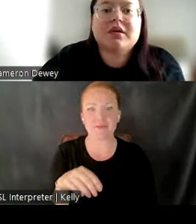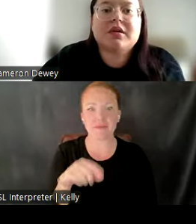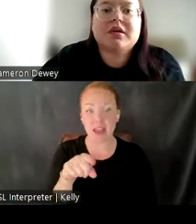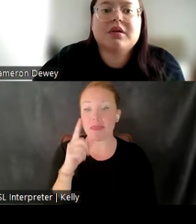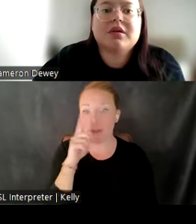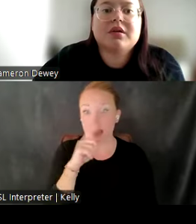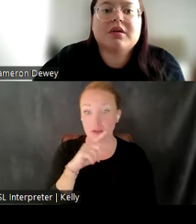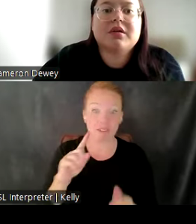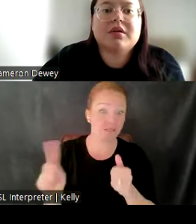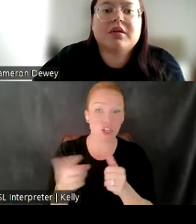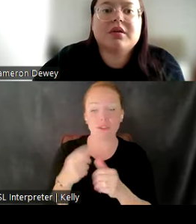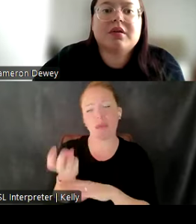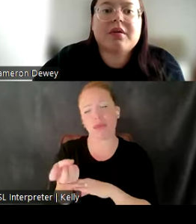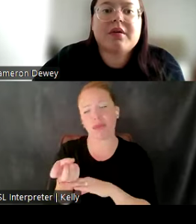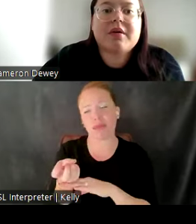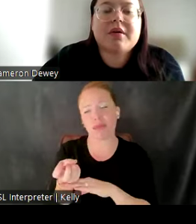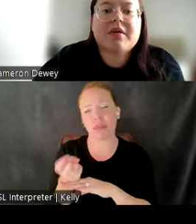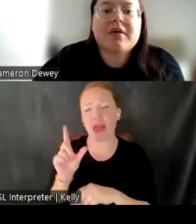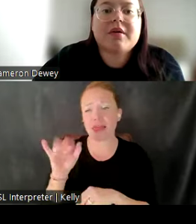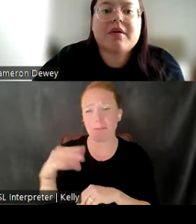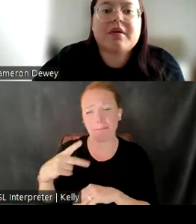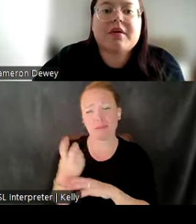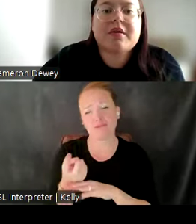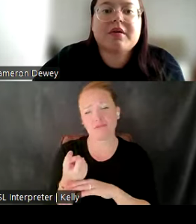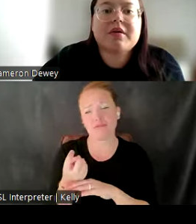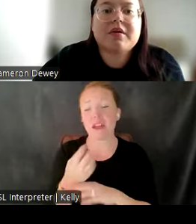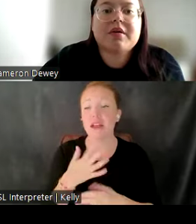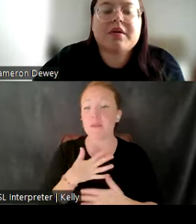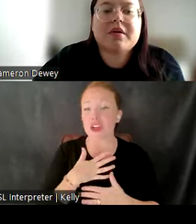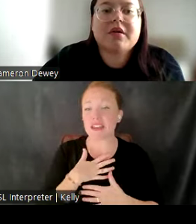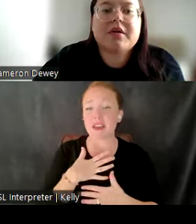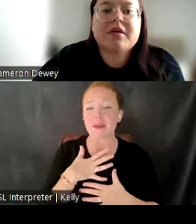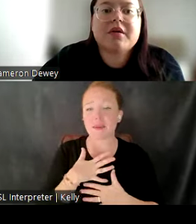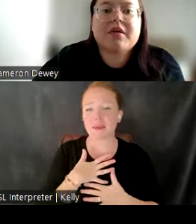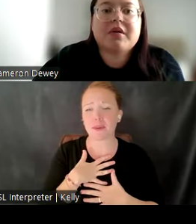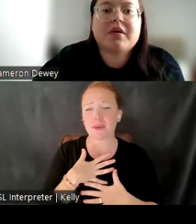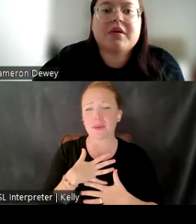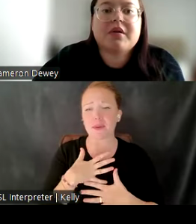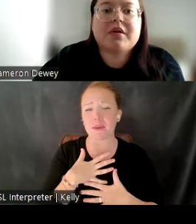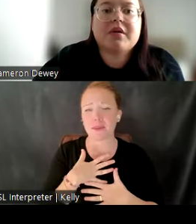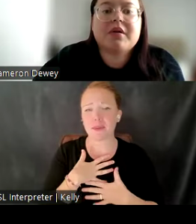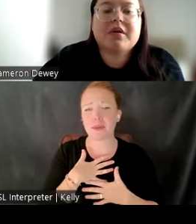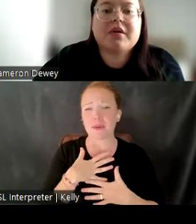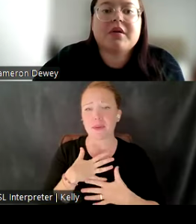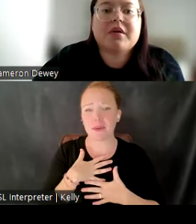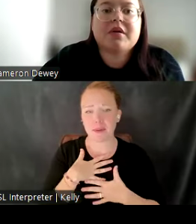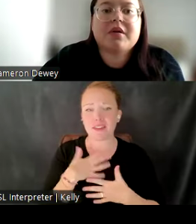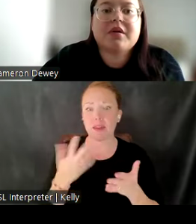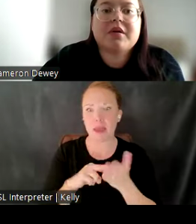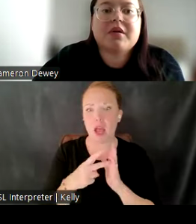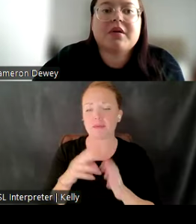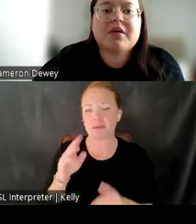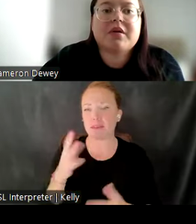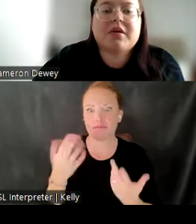is initially limp. There's a minimal respiration rate in the beginning, and it comes out of the immobility response